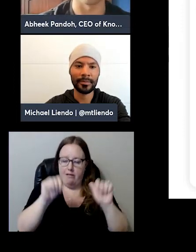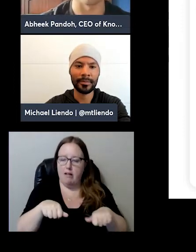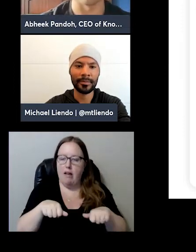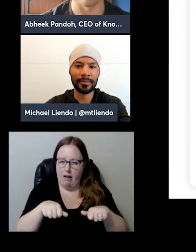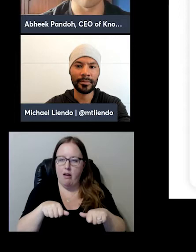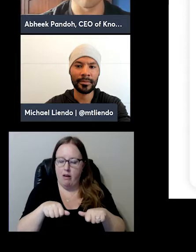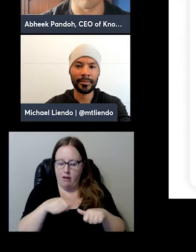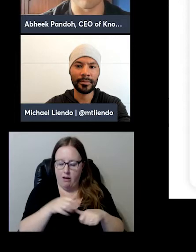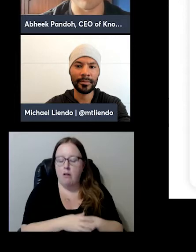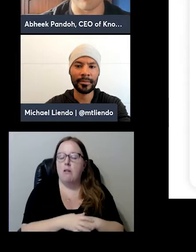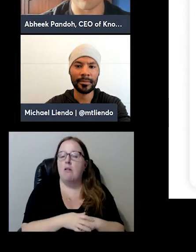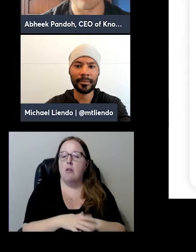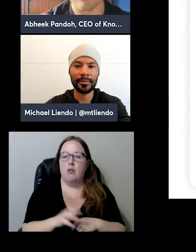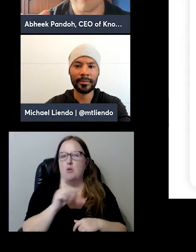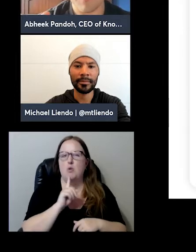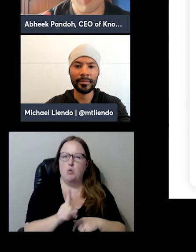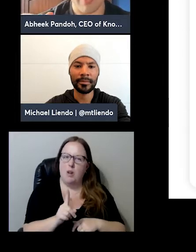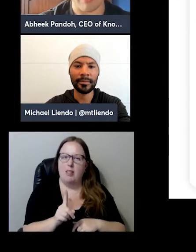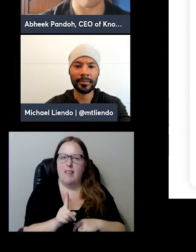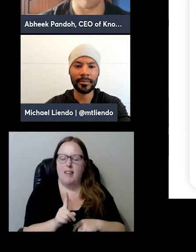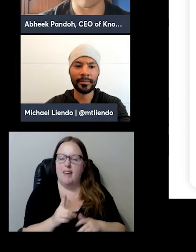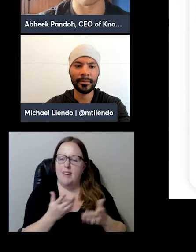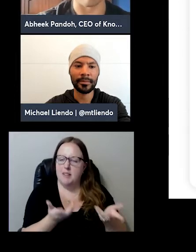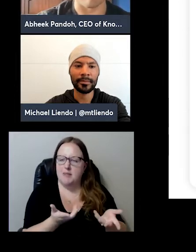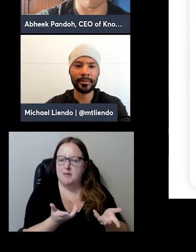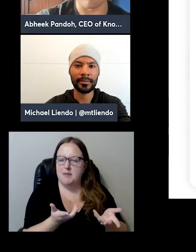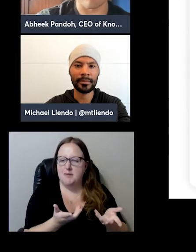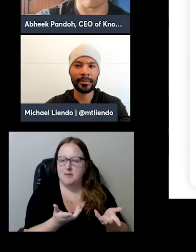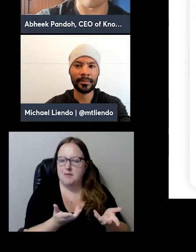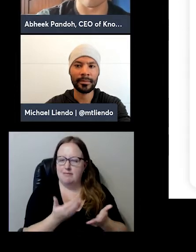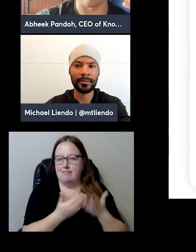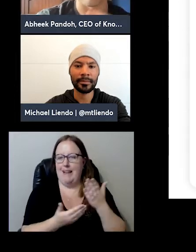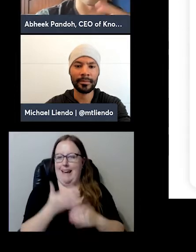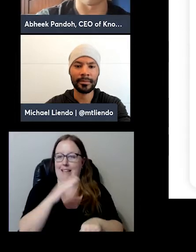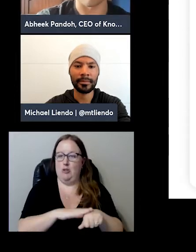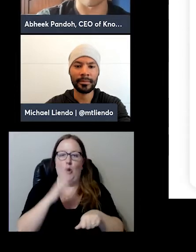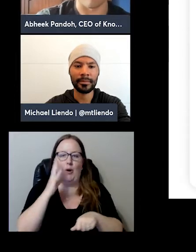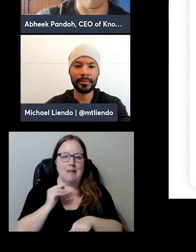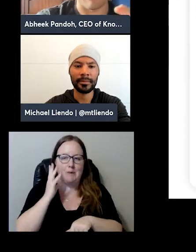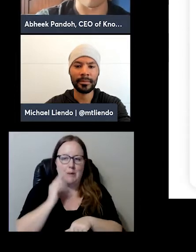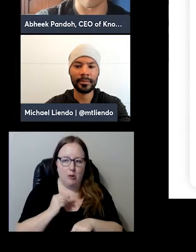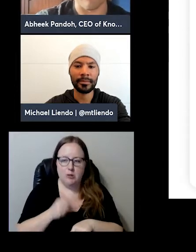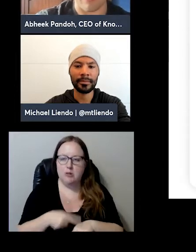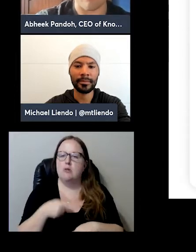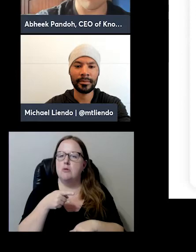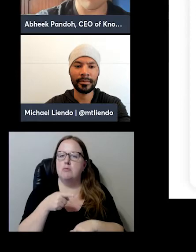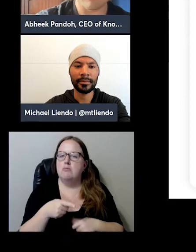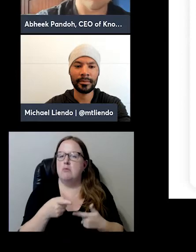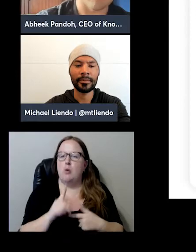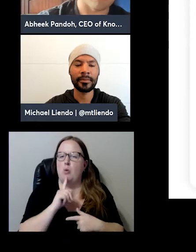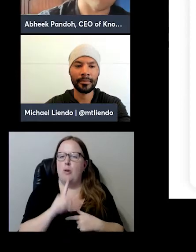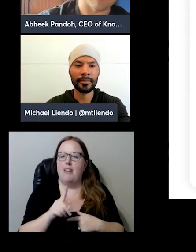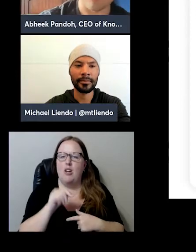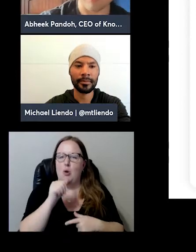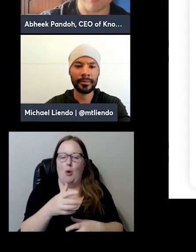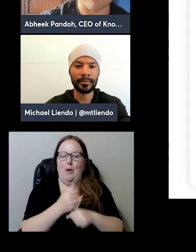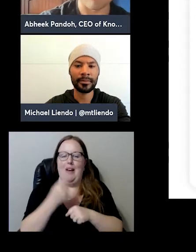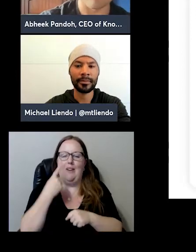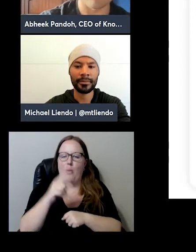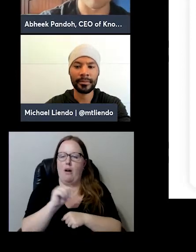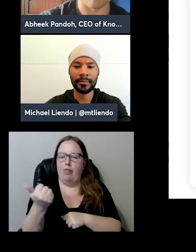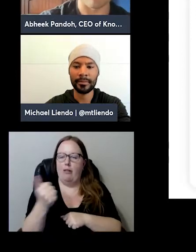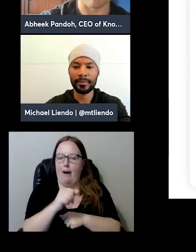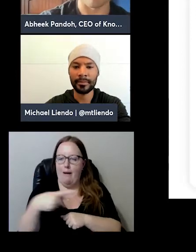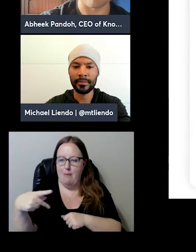is really just a sort of hands-on experience that you don't get on many different apps. And just